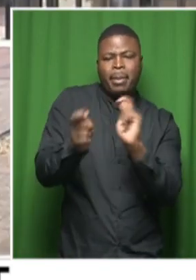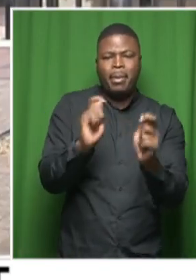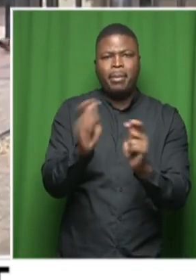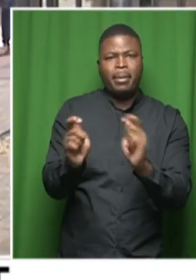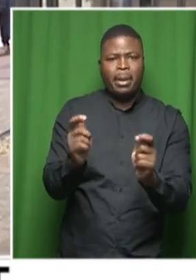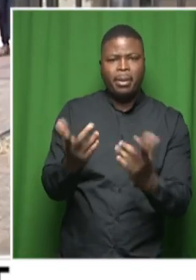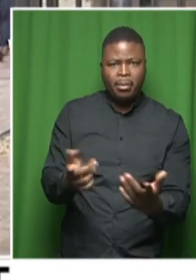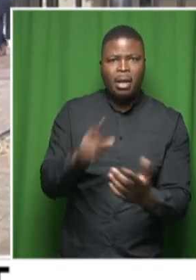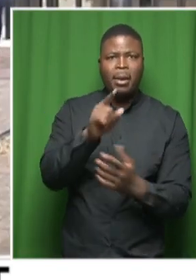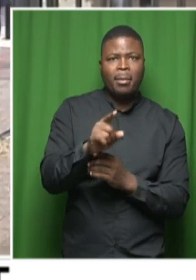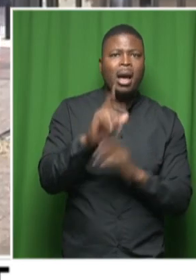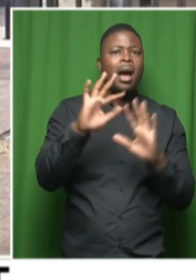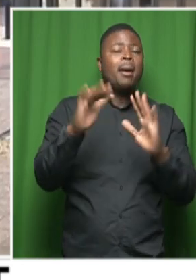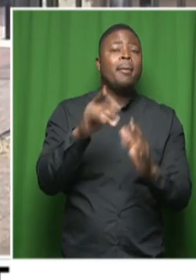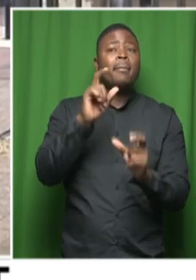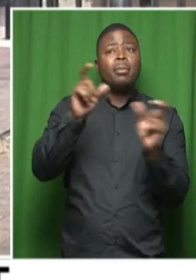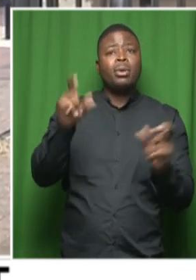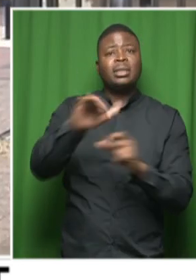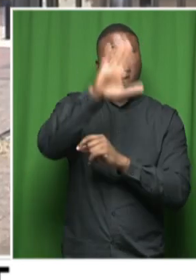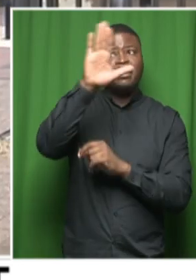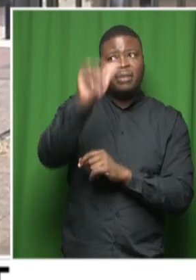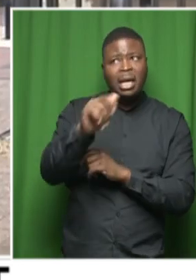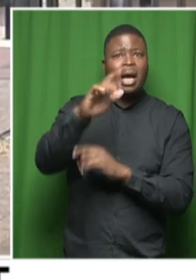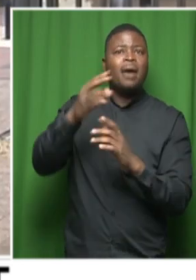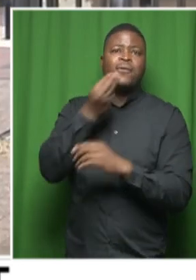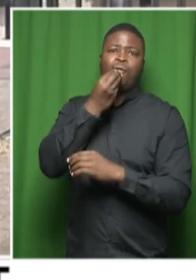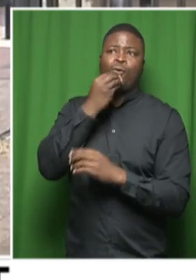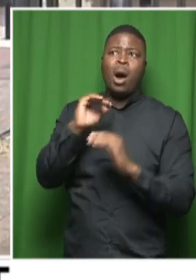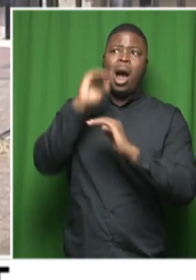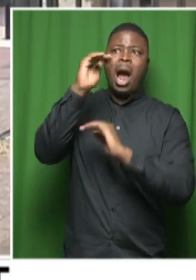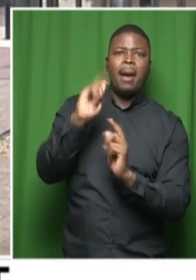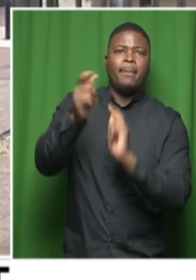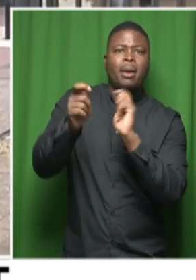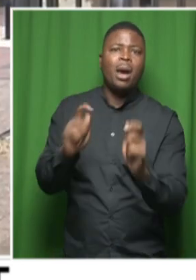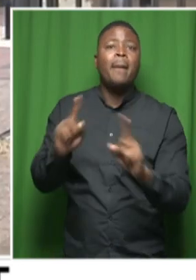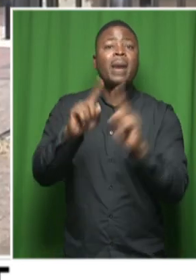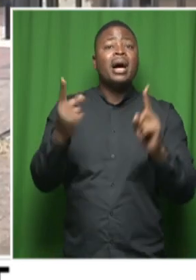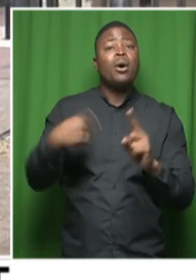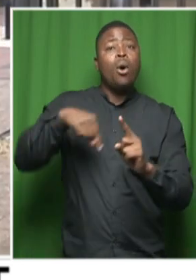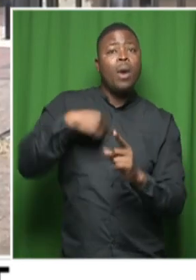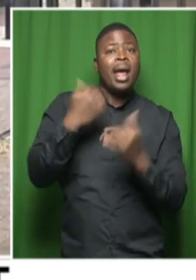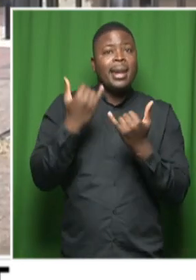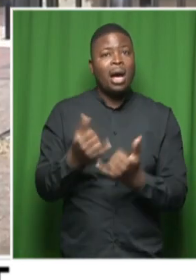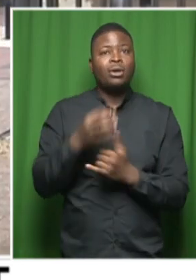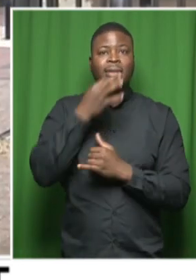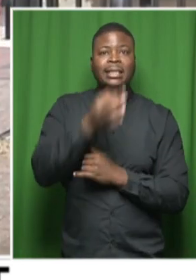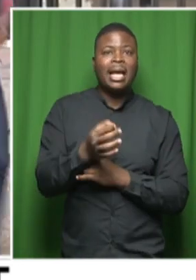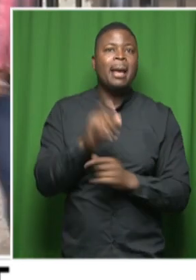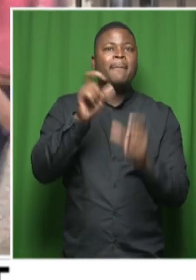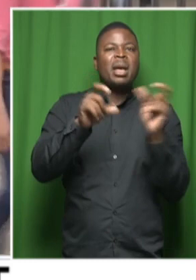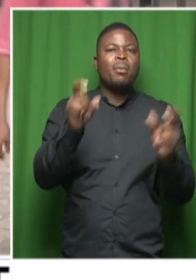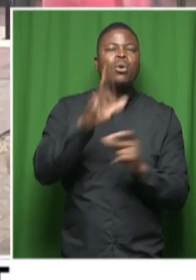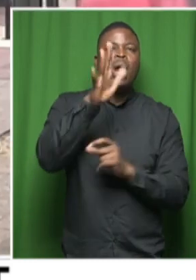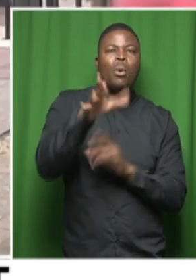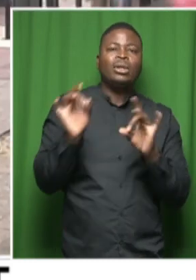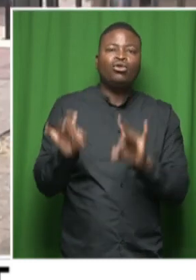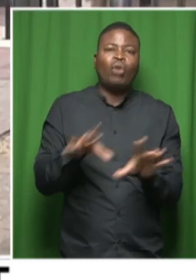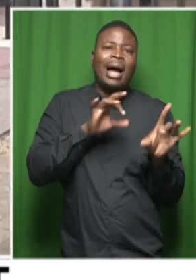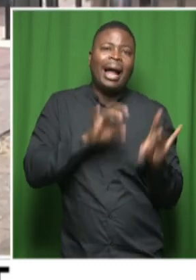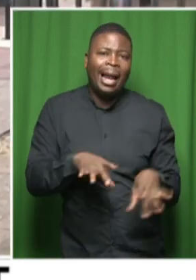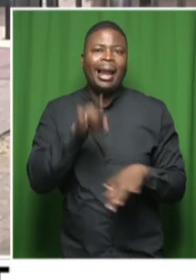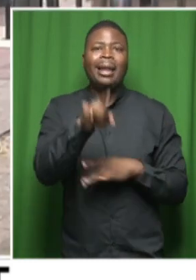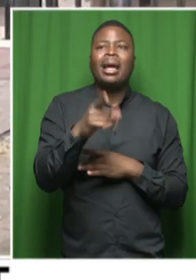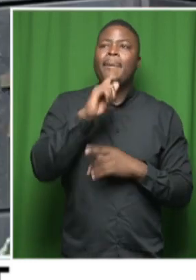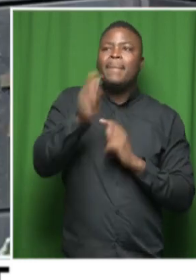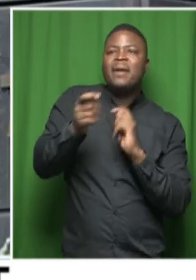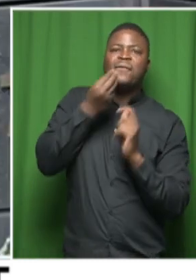pay high prices of food. In South Africa, we still say, a lot of people are still going to struggle with high prices of food. So if, for instance, and I think I've